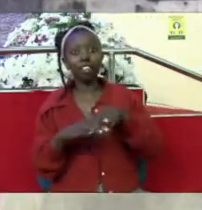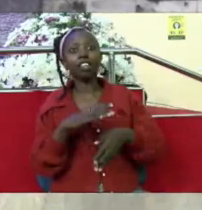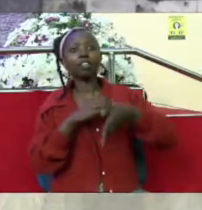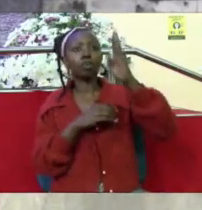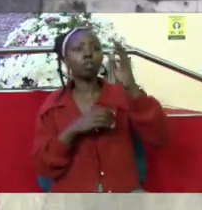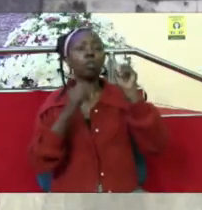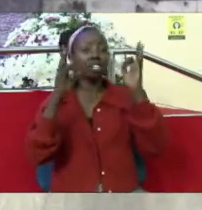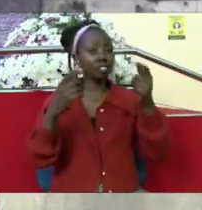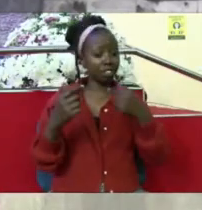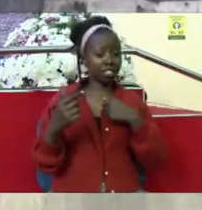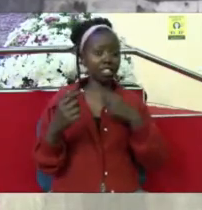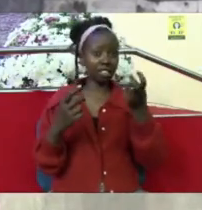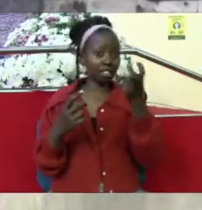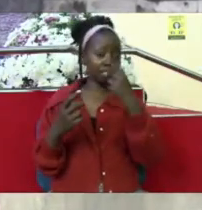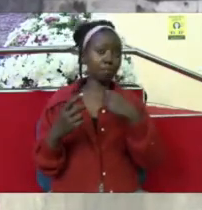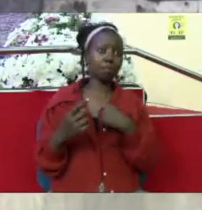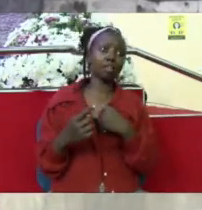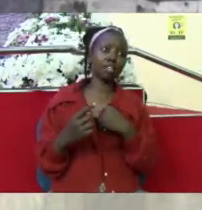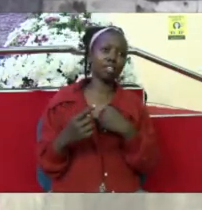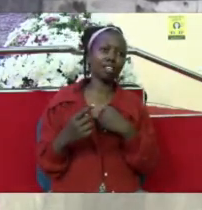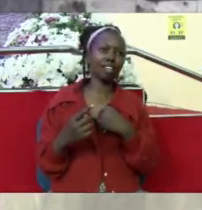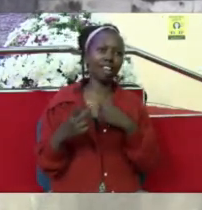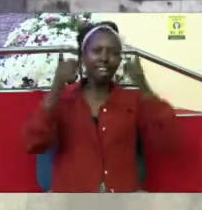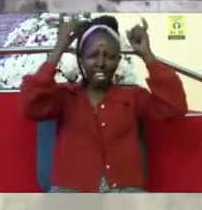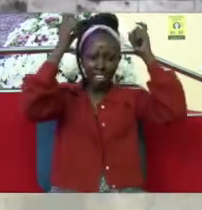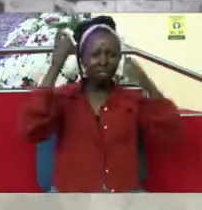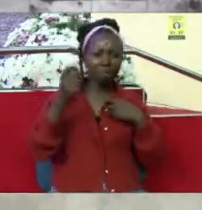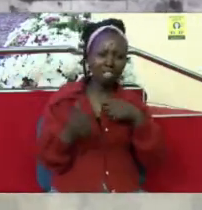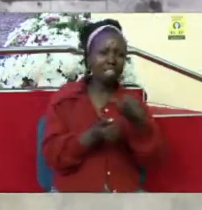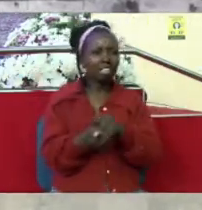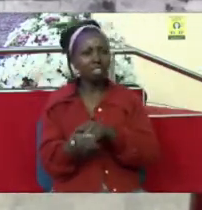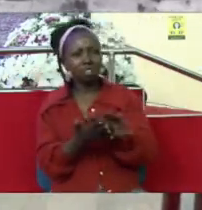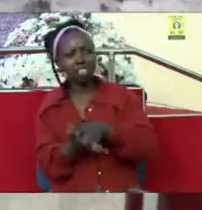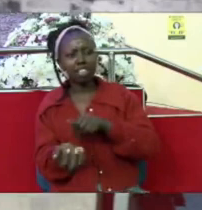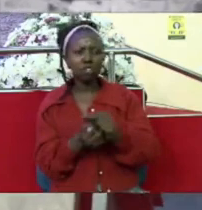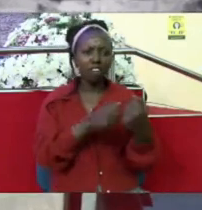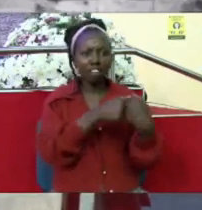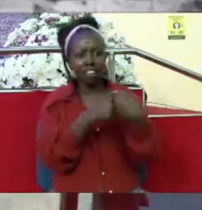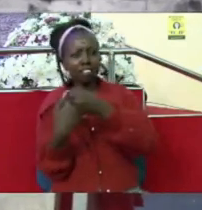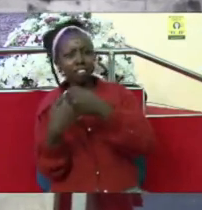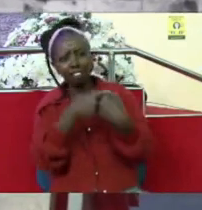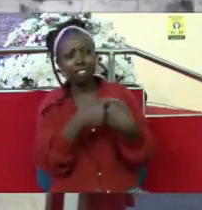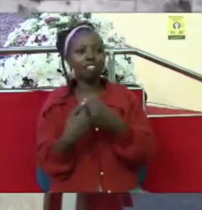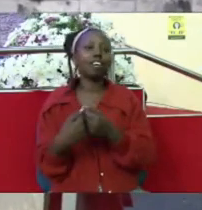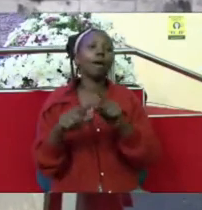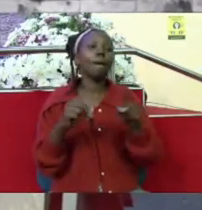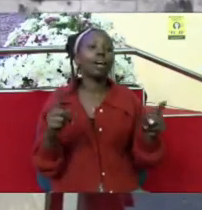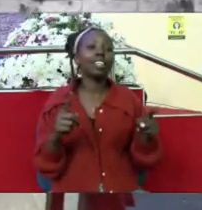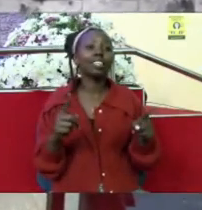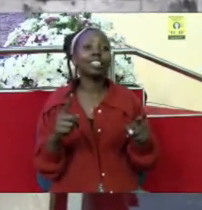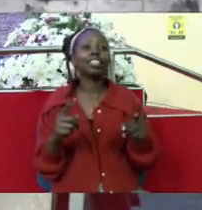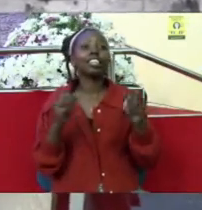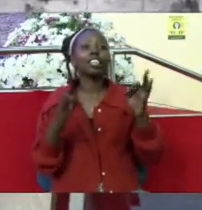Ukiniona. When you see me. Pepo ninazopigana nazo. Mapepo ambayo napigana nayo. Uzijui. You don't know them. Lakini kwa sababu Bwana yu hai. Because he